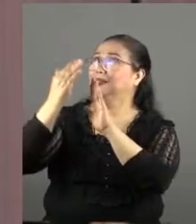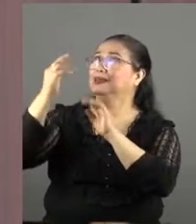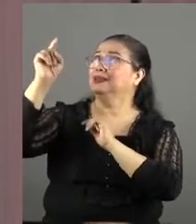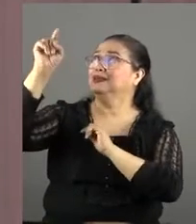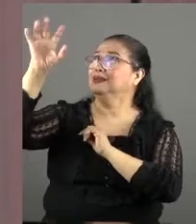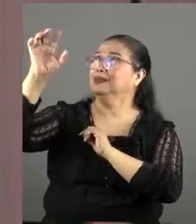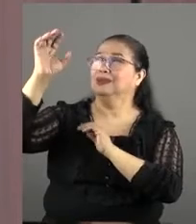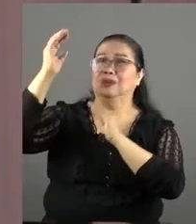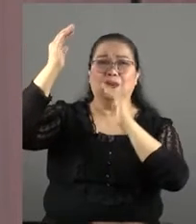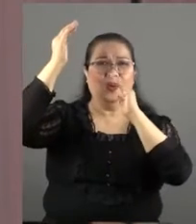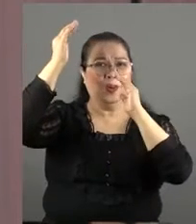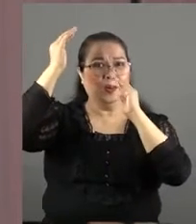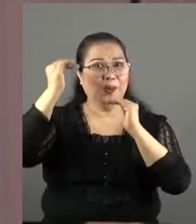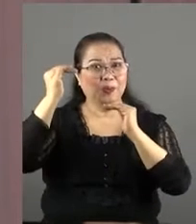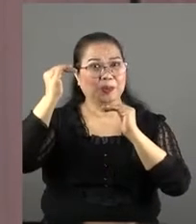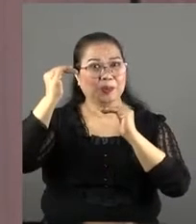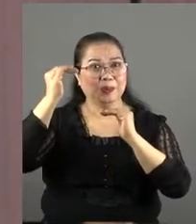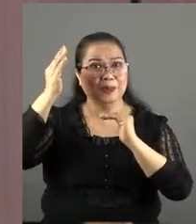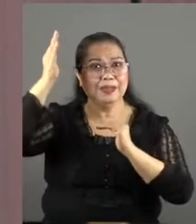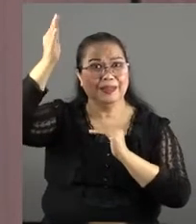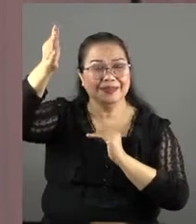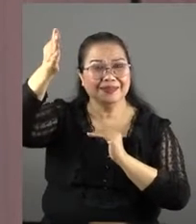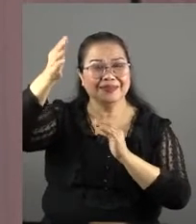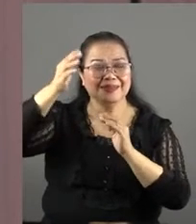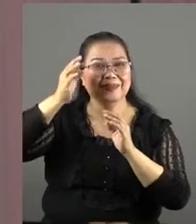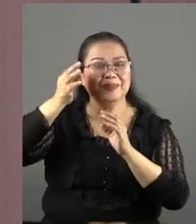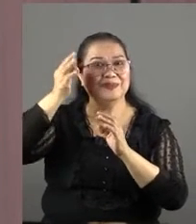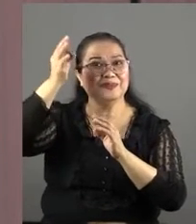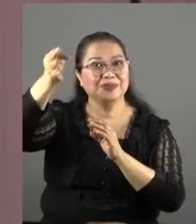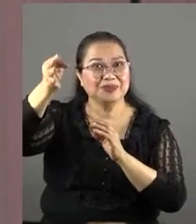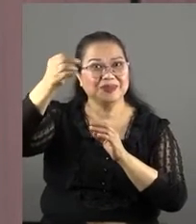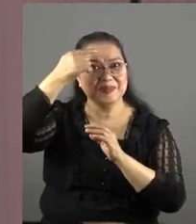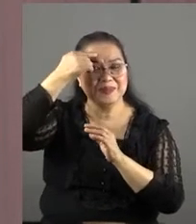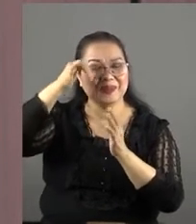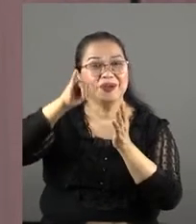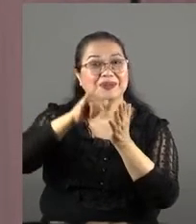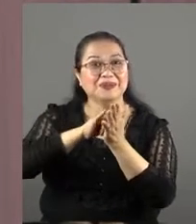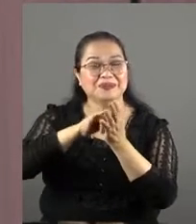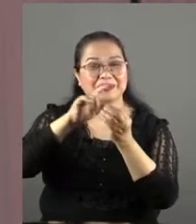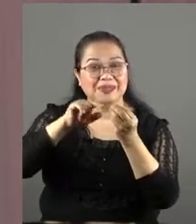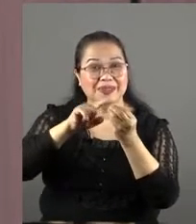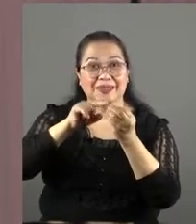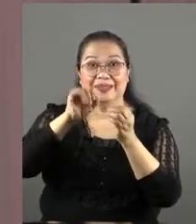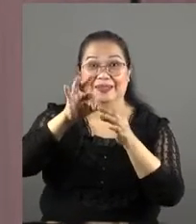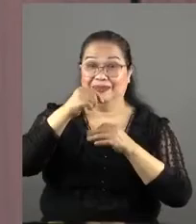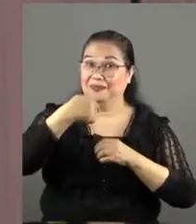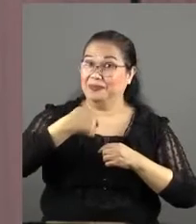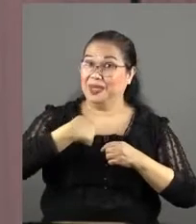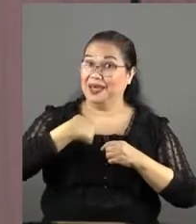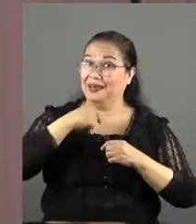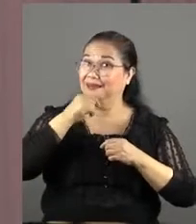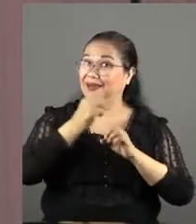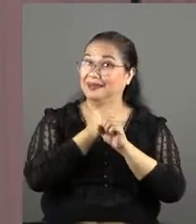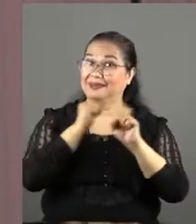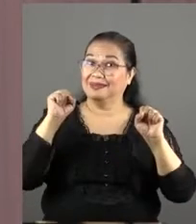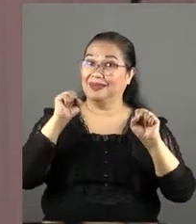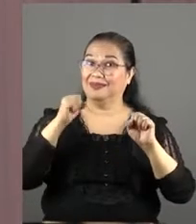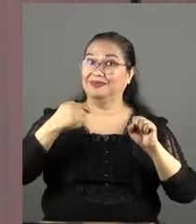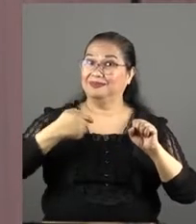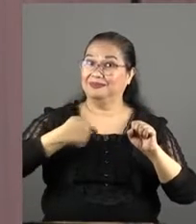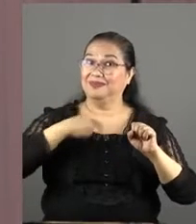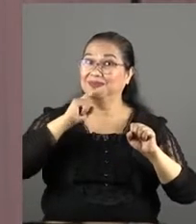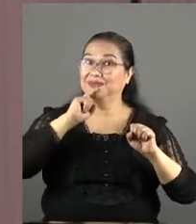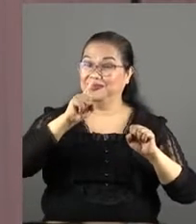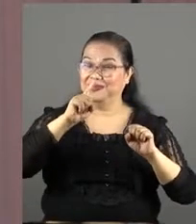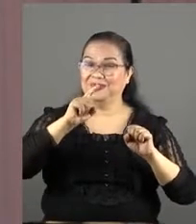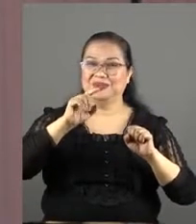is hoping until the future because of it. So either I've never been saved or I'm just really,